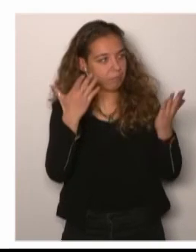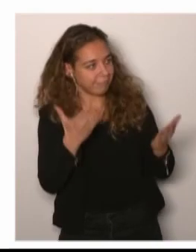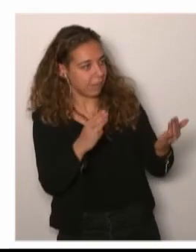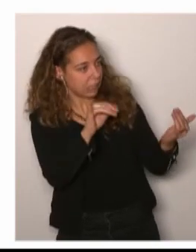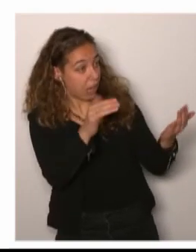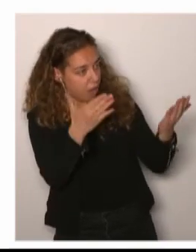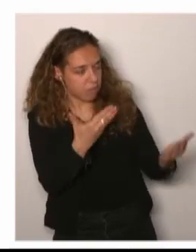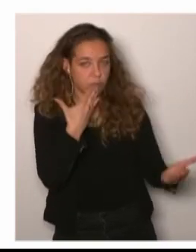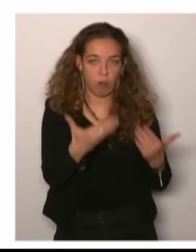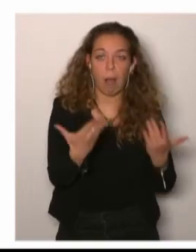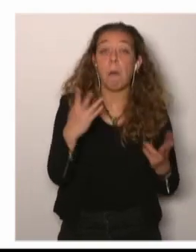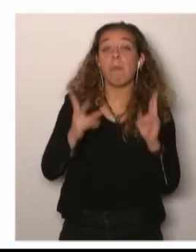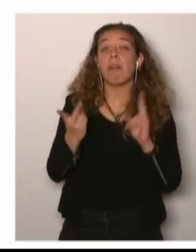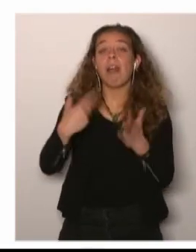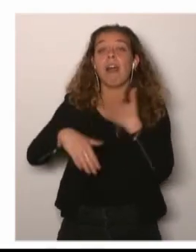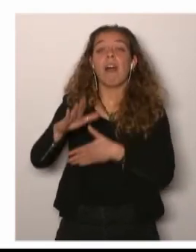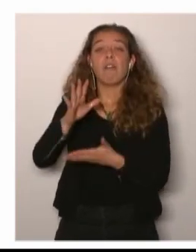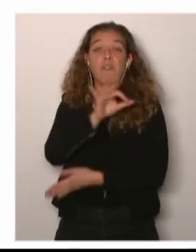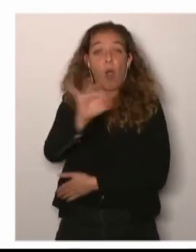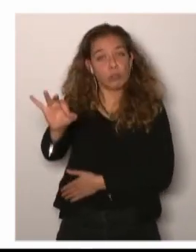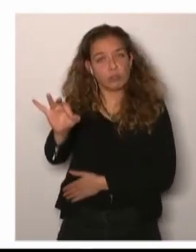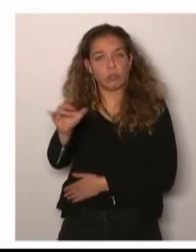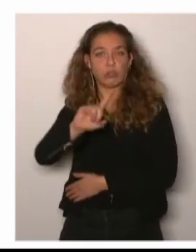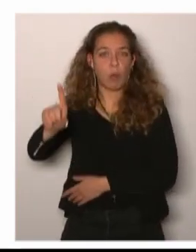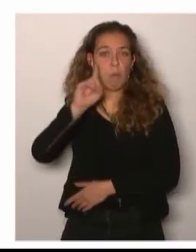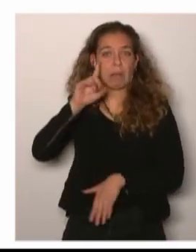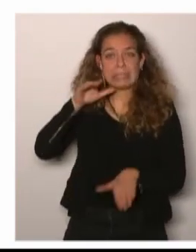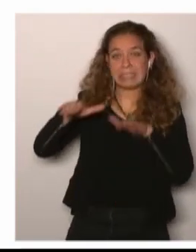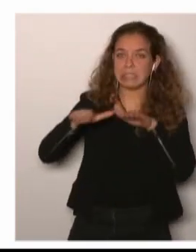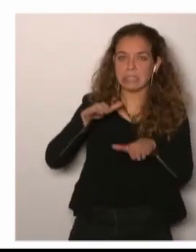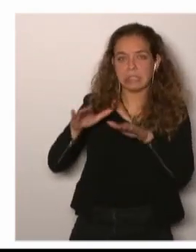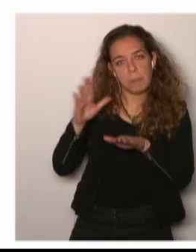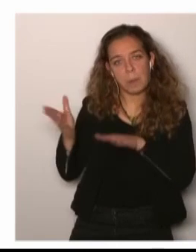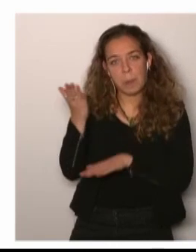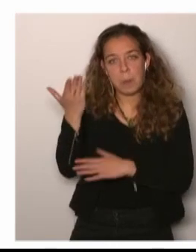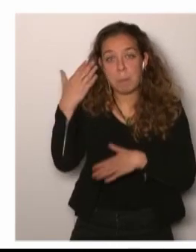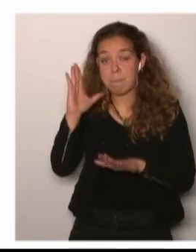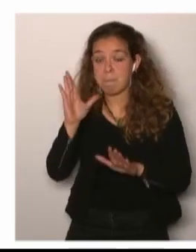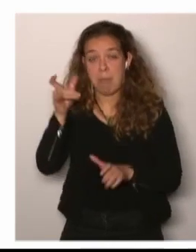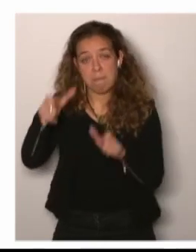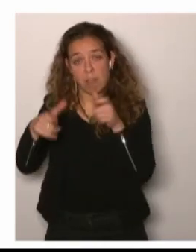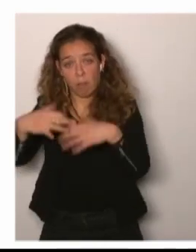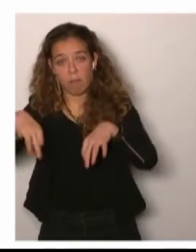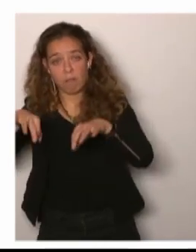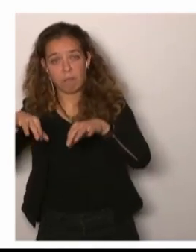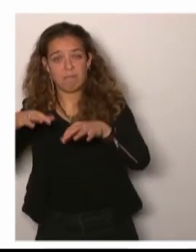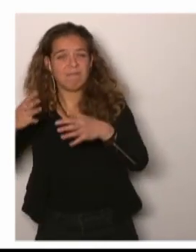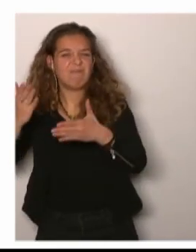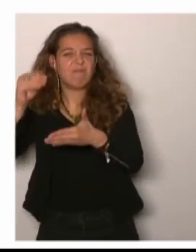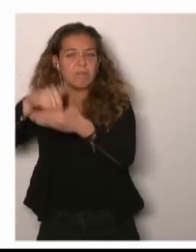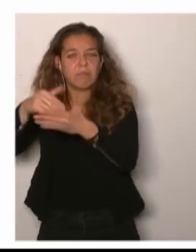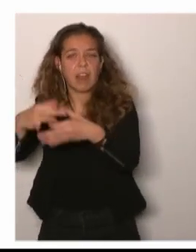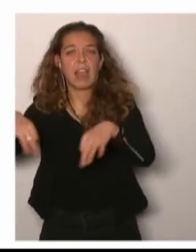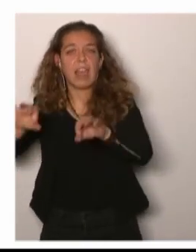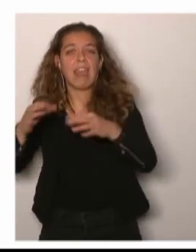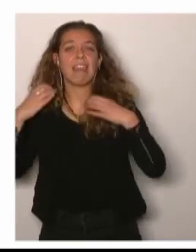the case for a number of member states. And that was really a surprise. We thought that everybody knew everybody, but in